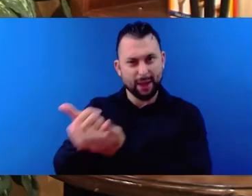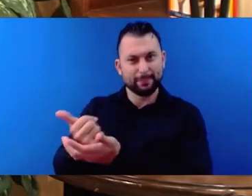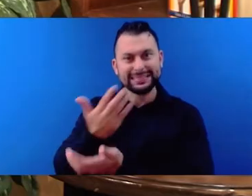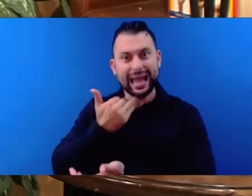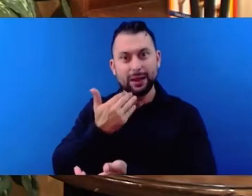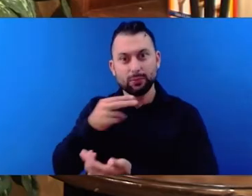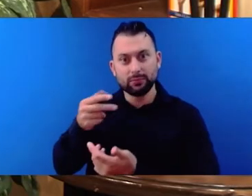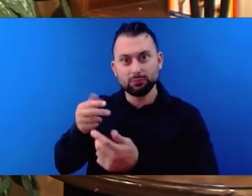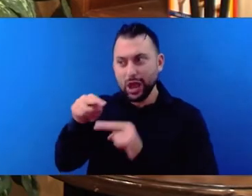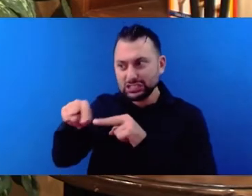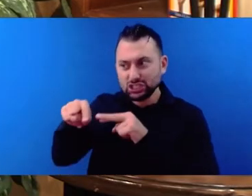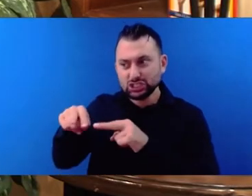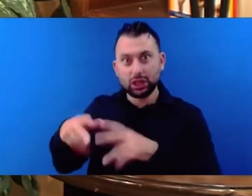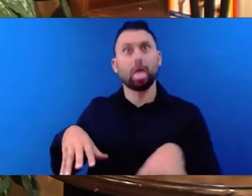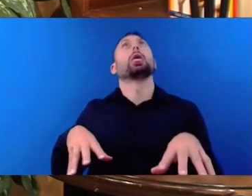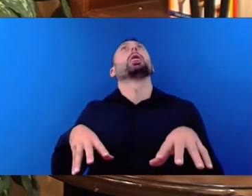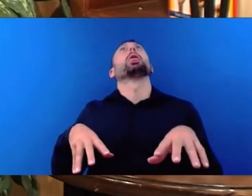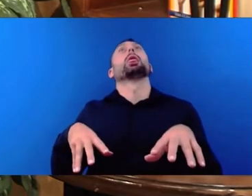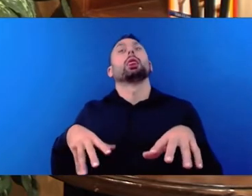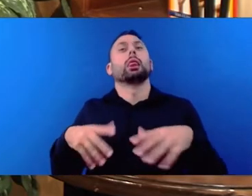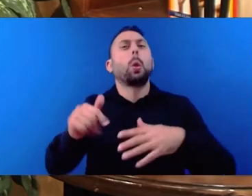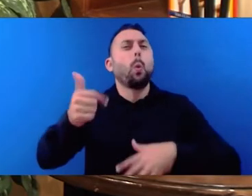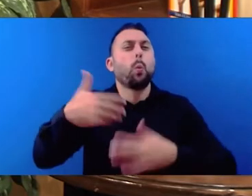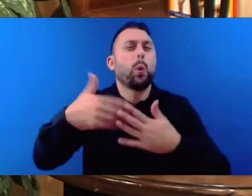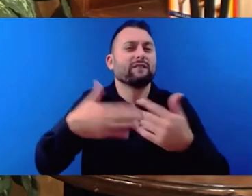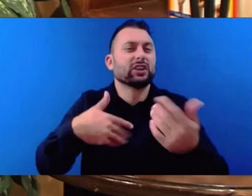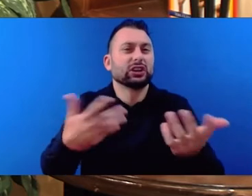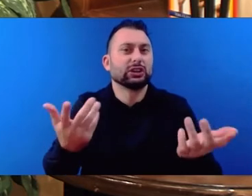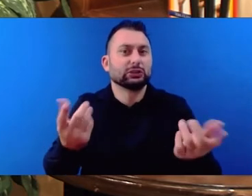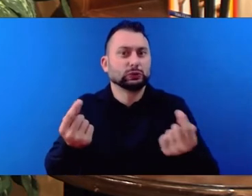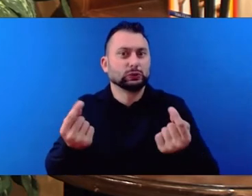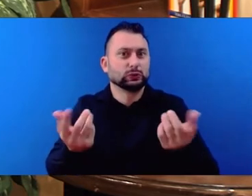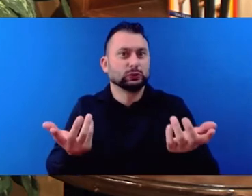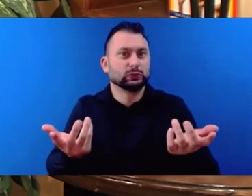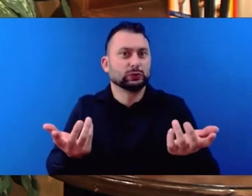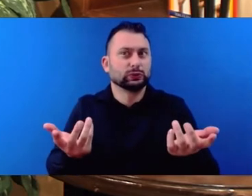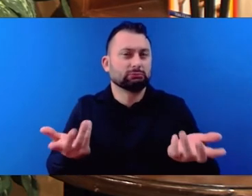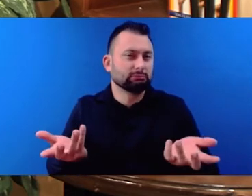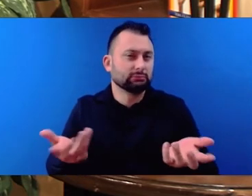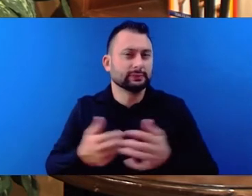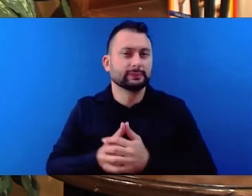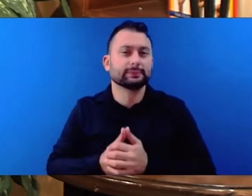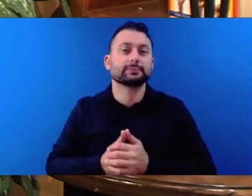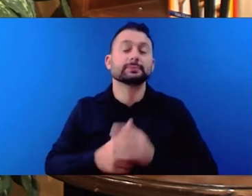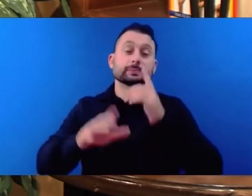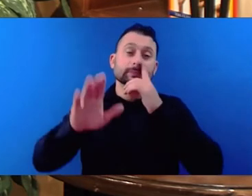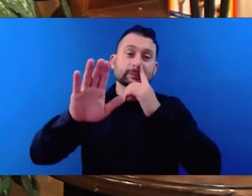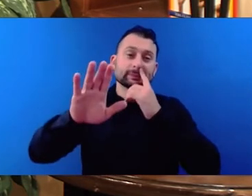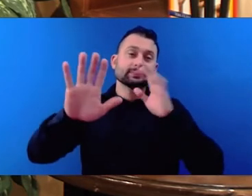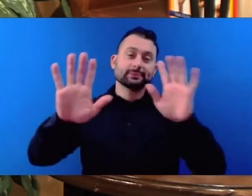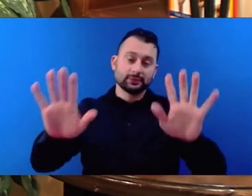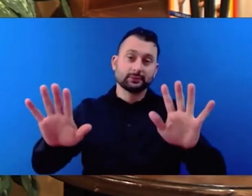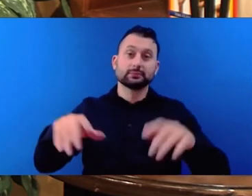Yes, so blood sugar is definitely affected by stress in the body, and we've seen that. So anytime the body is under